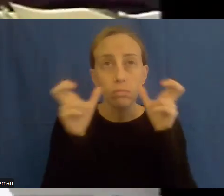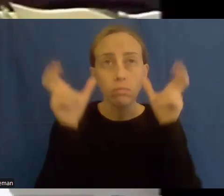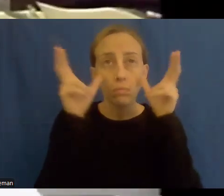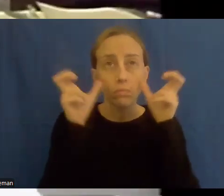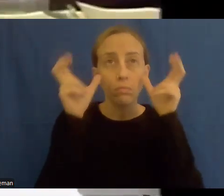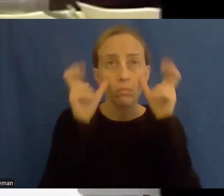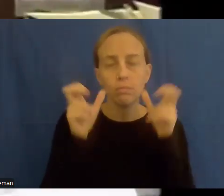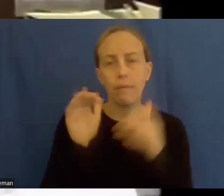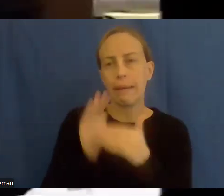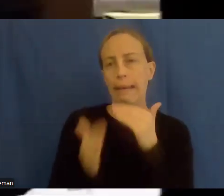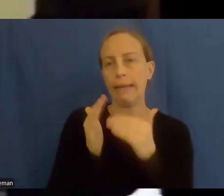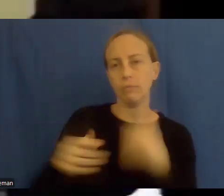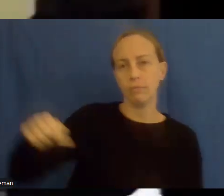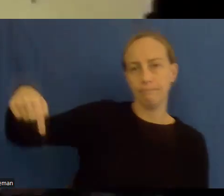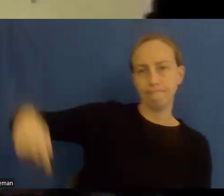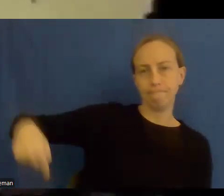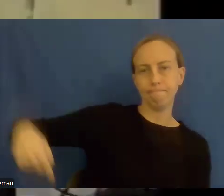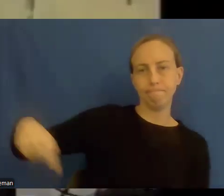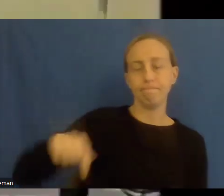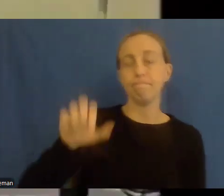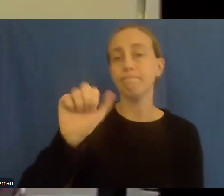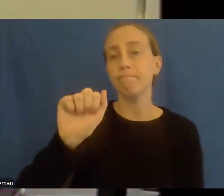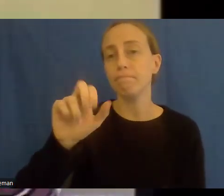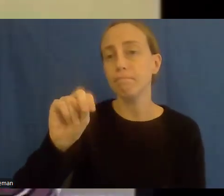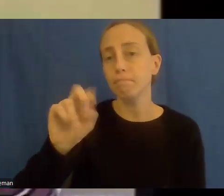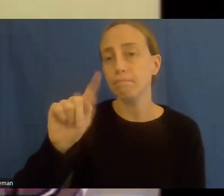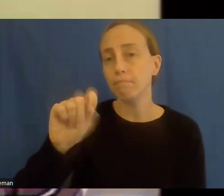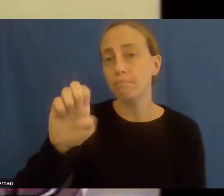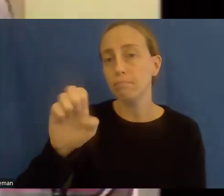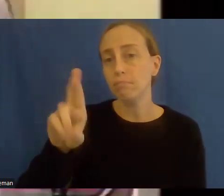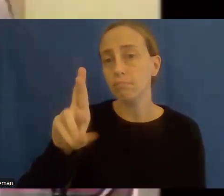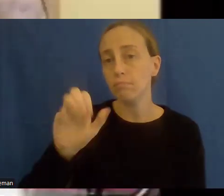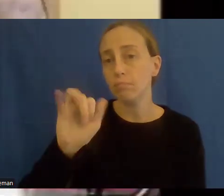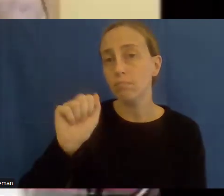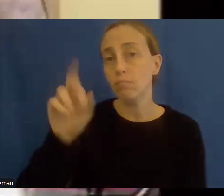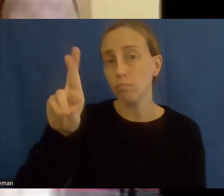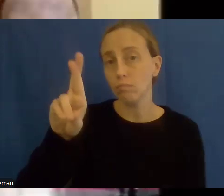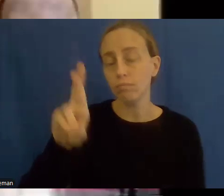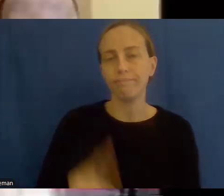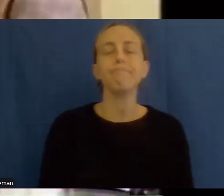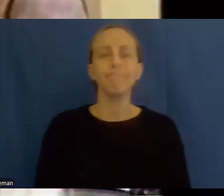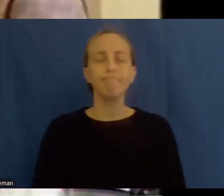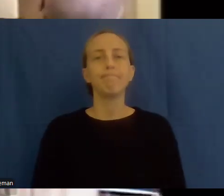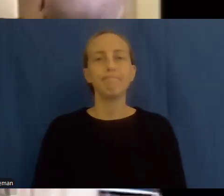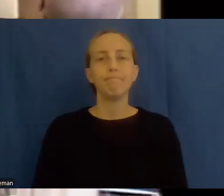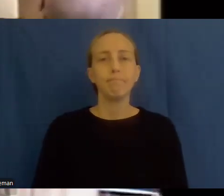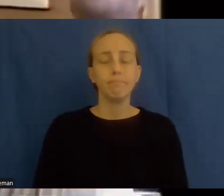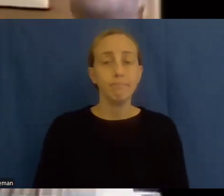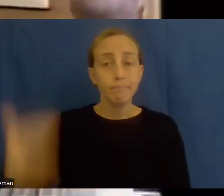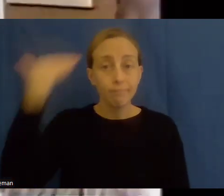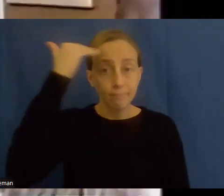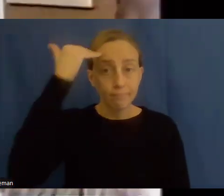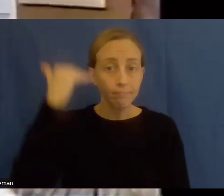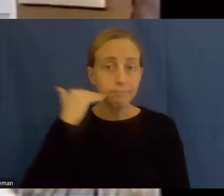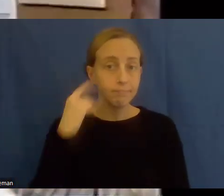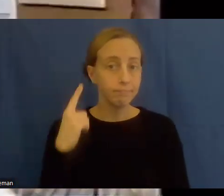end. And once again, if we're at the anterior end, which end are we at? Head end. Head end, very good. They do have